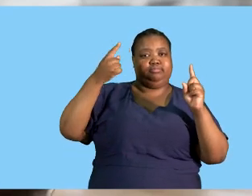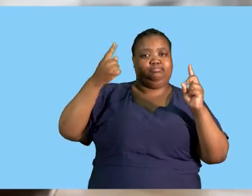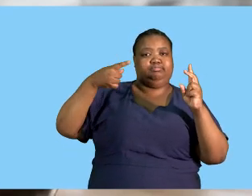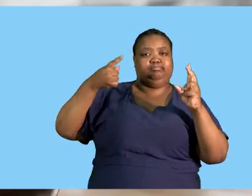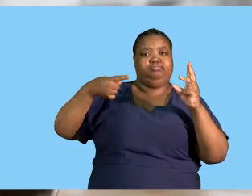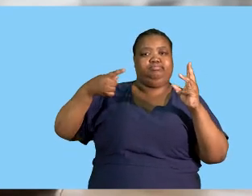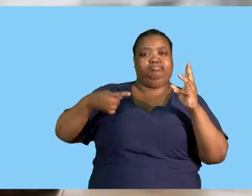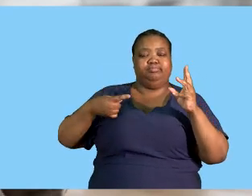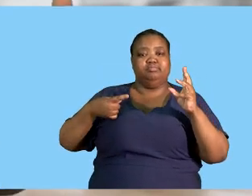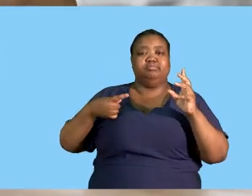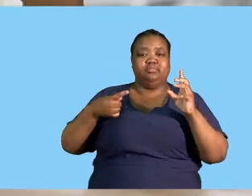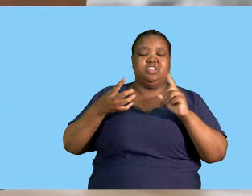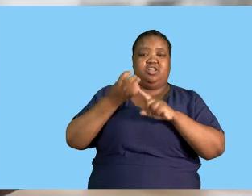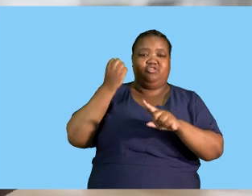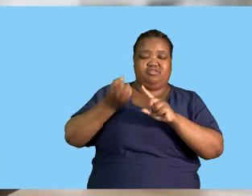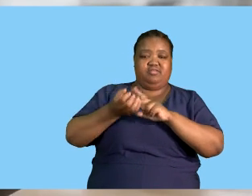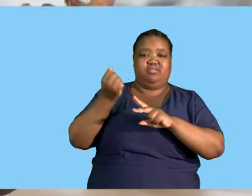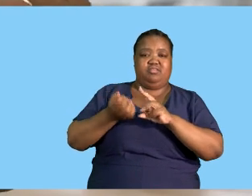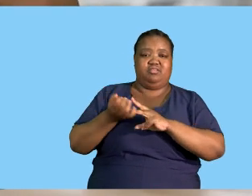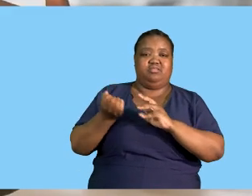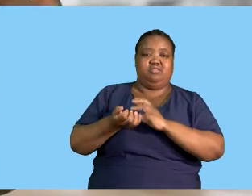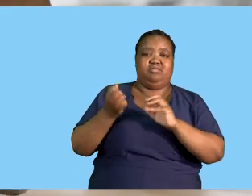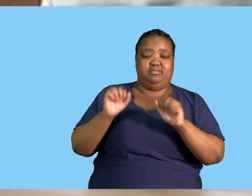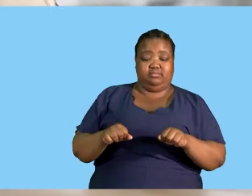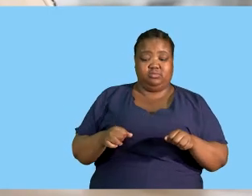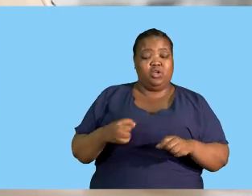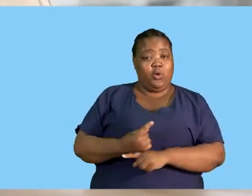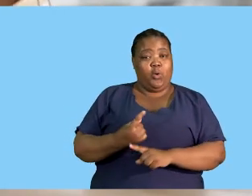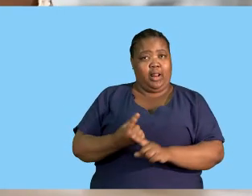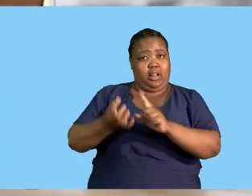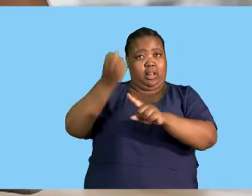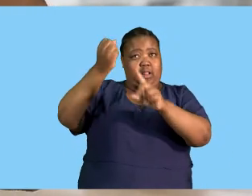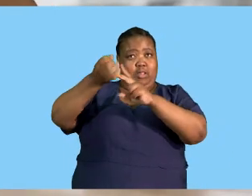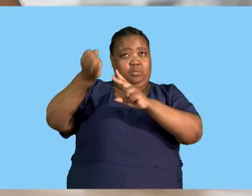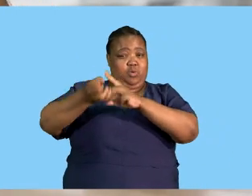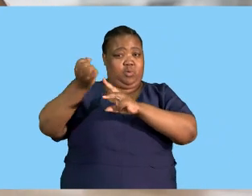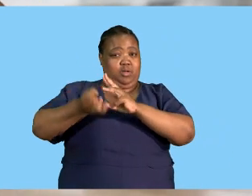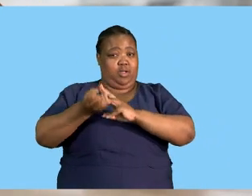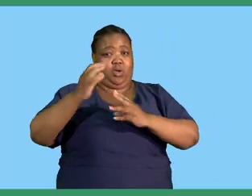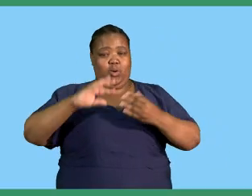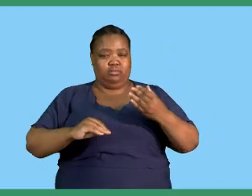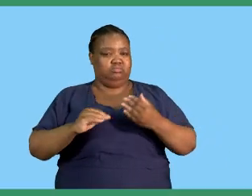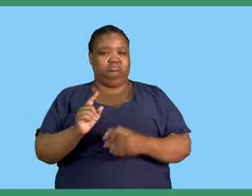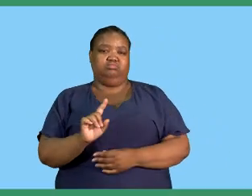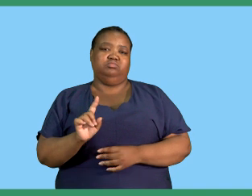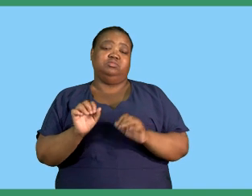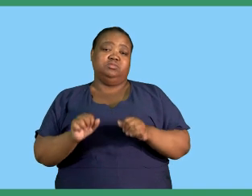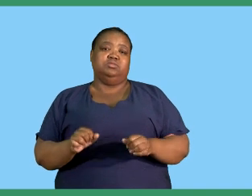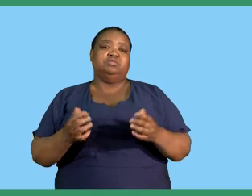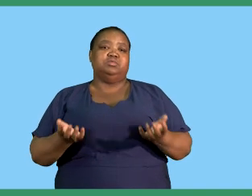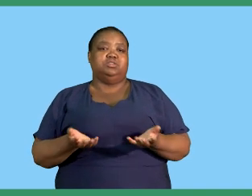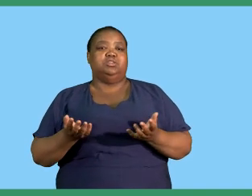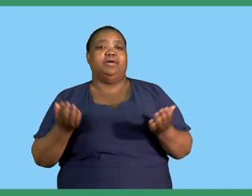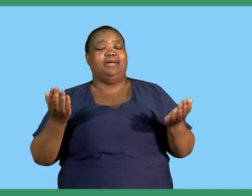not going to always get what we had anticipated or what we want. So now we need to compare the expected results in order